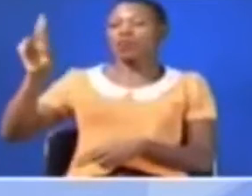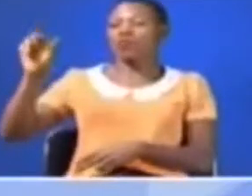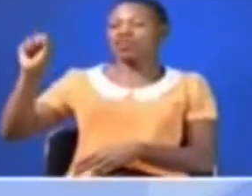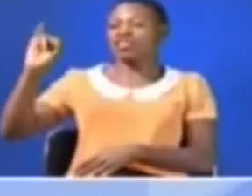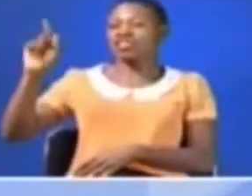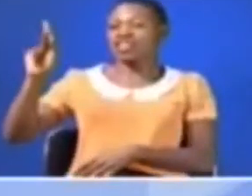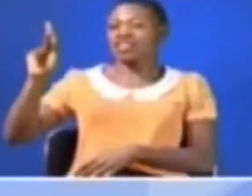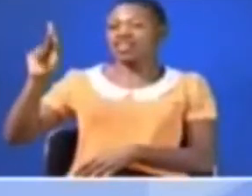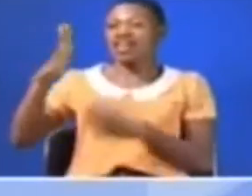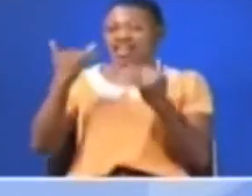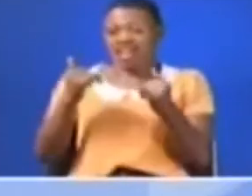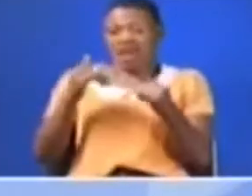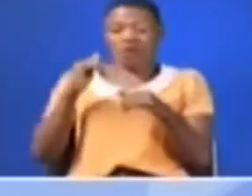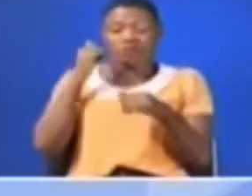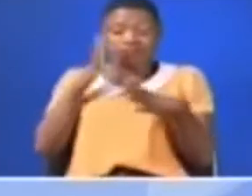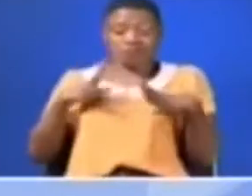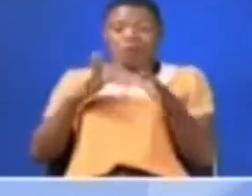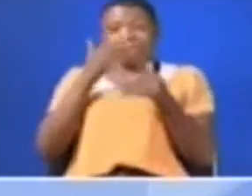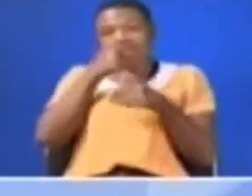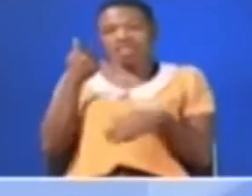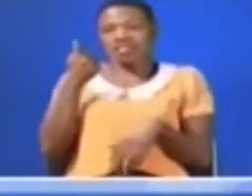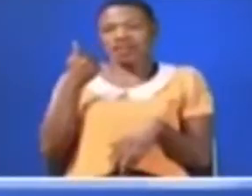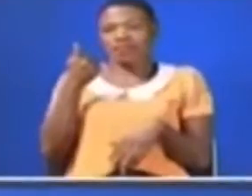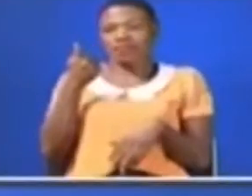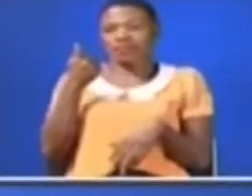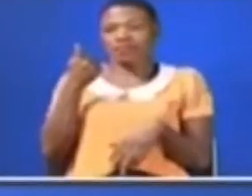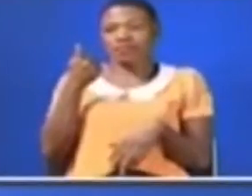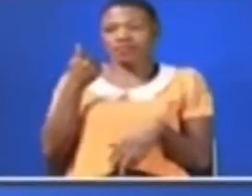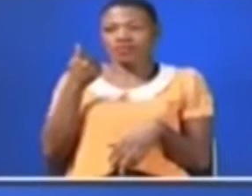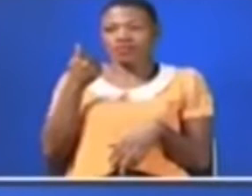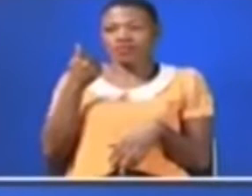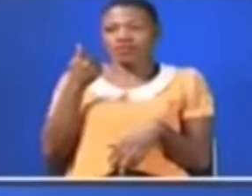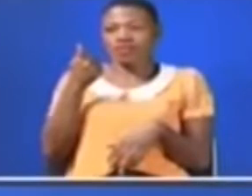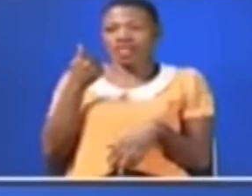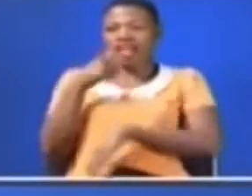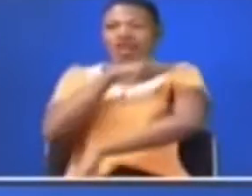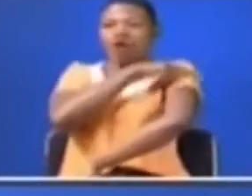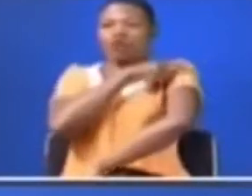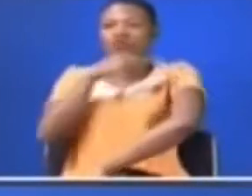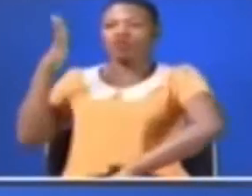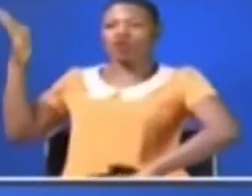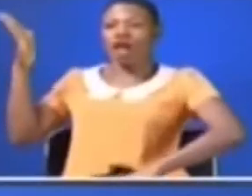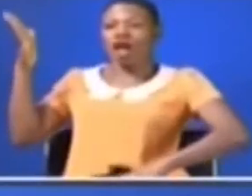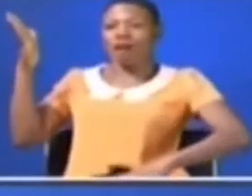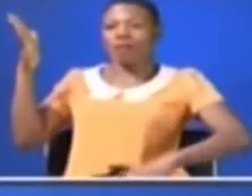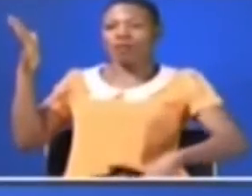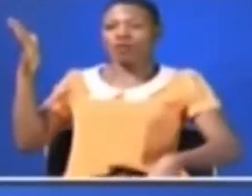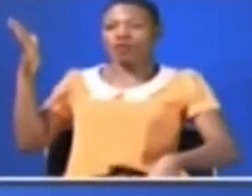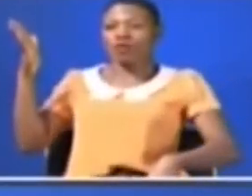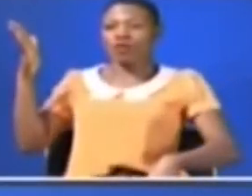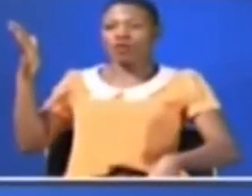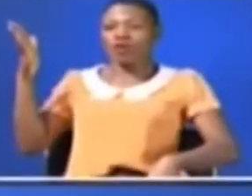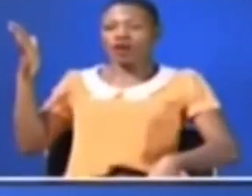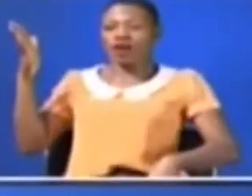in stable condition. Mary Mwoki has the details. At the Kapkatet sub-county hospital in Bomet County,